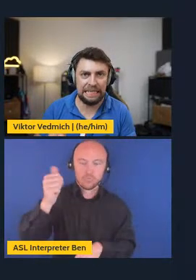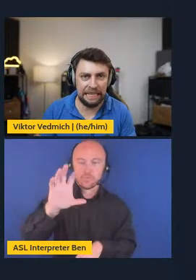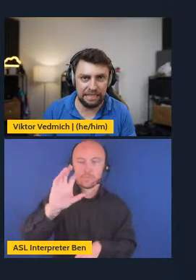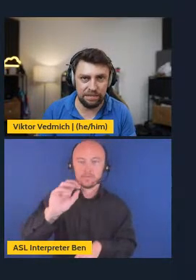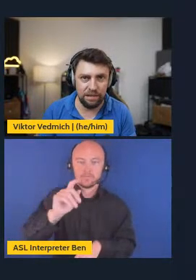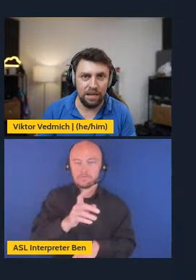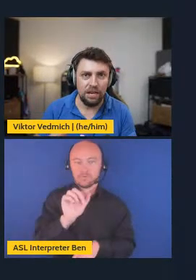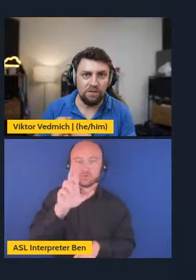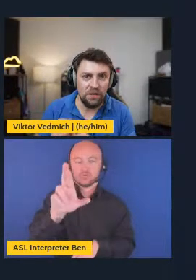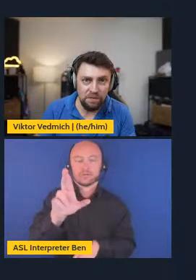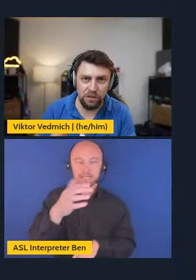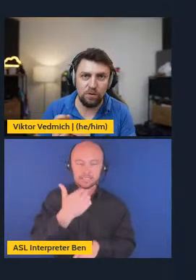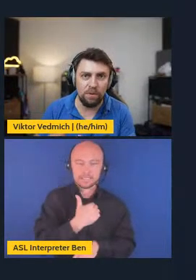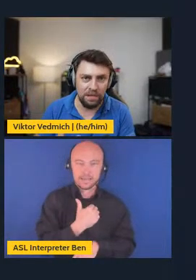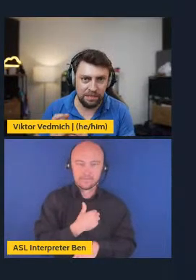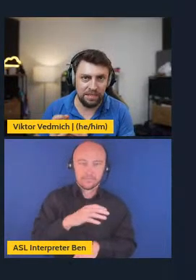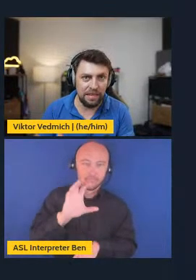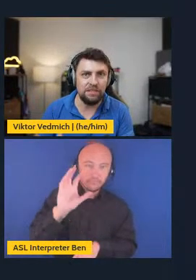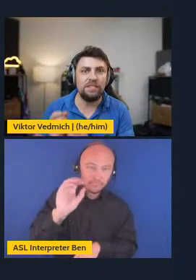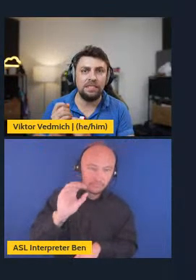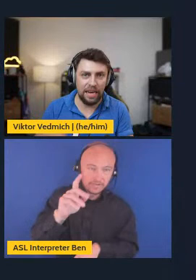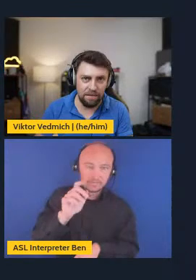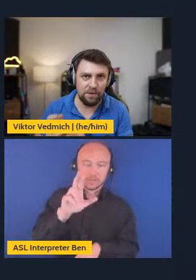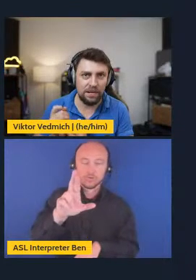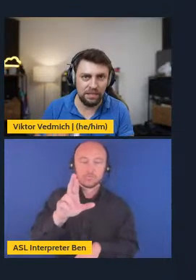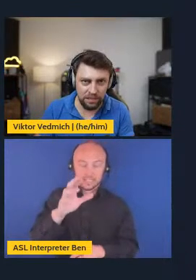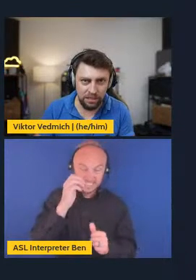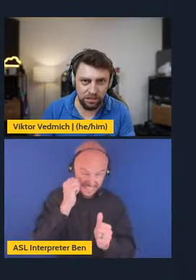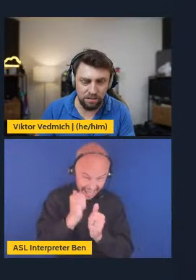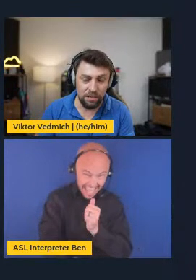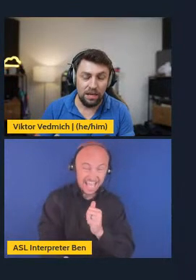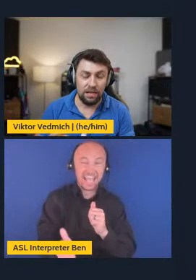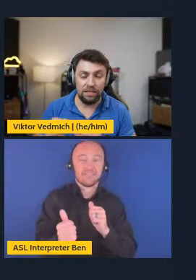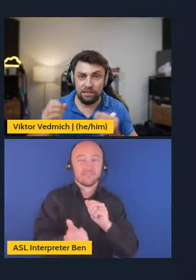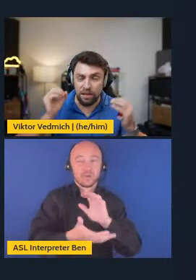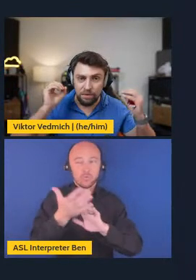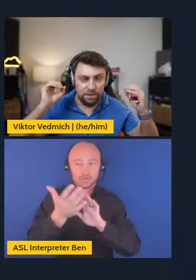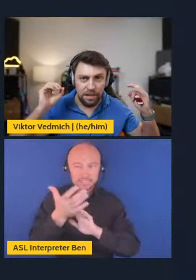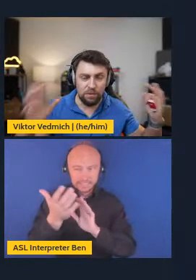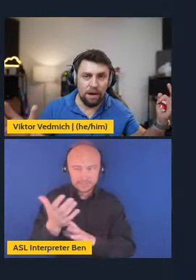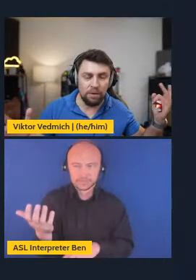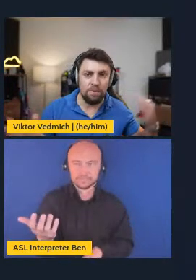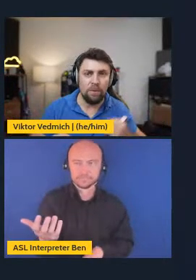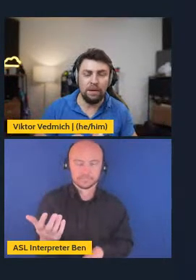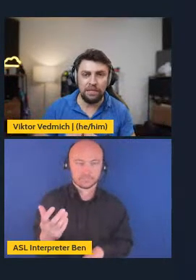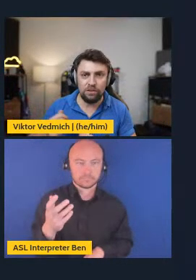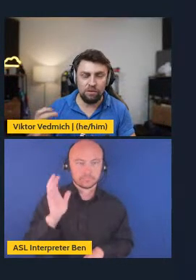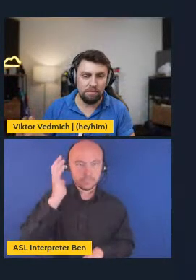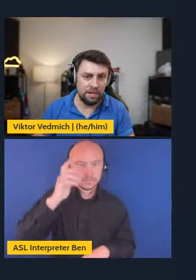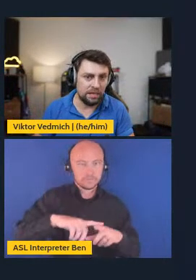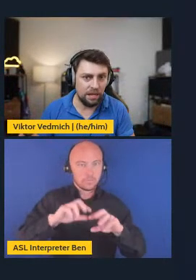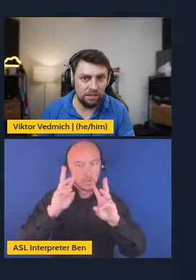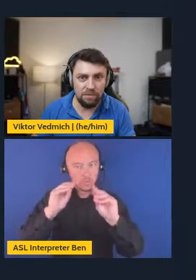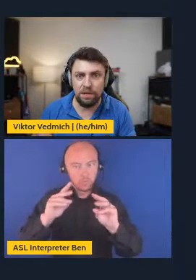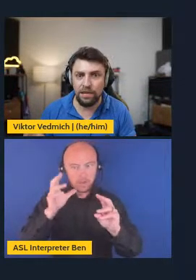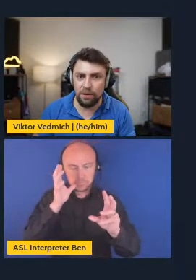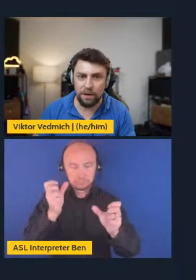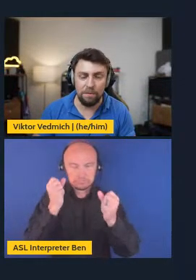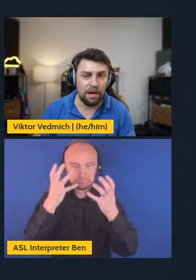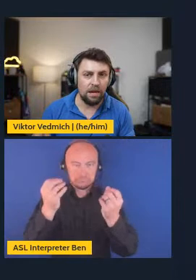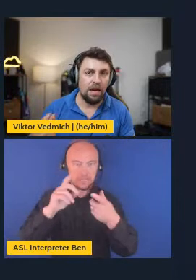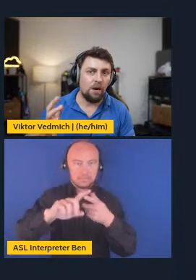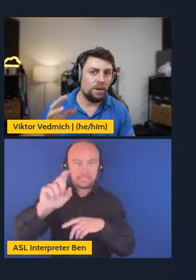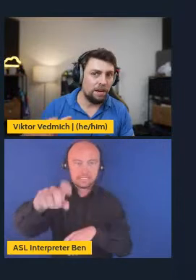Kubernetes cluster. 50 Kubernetes cluster in every organization. It sounds like, wow, why we need so many clusters? But